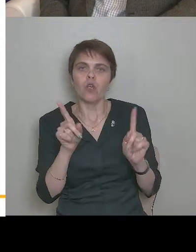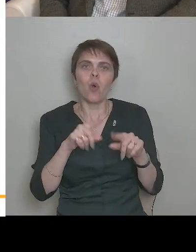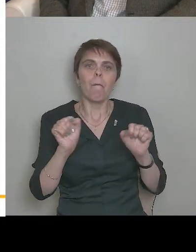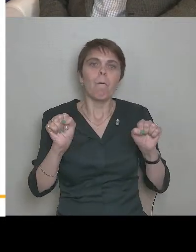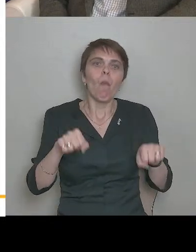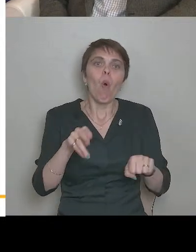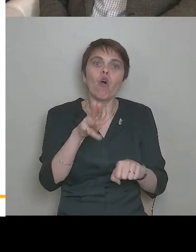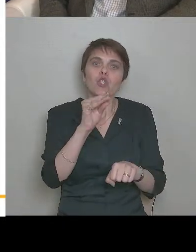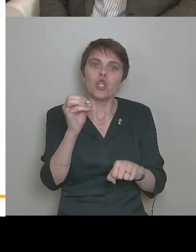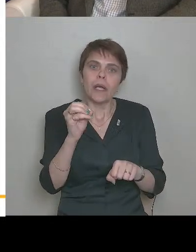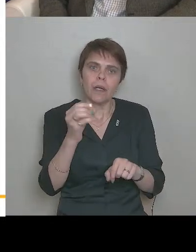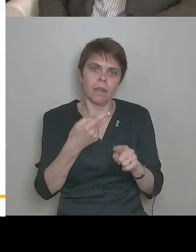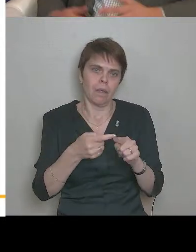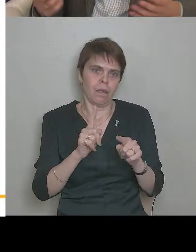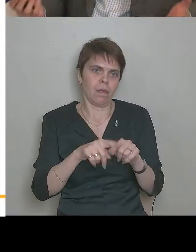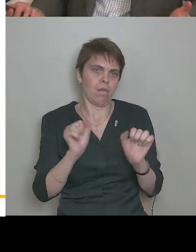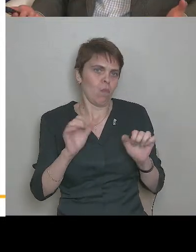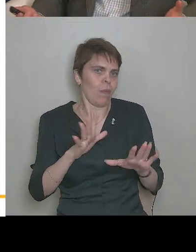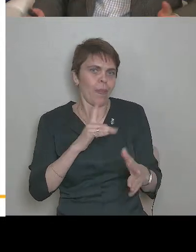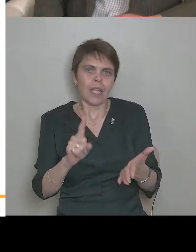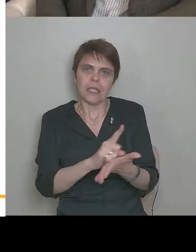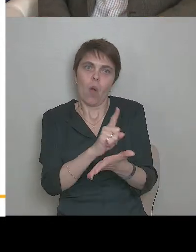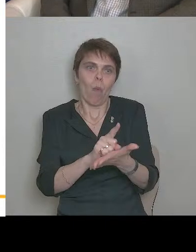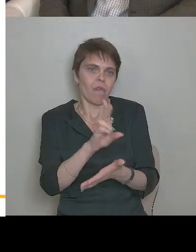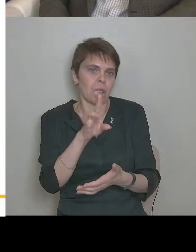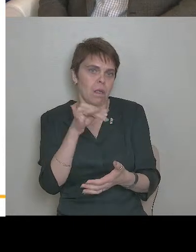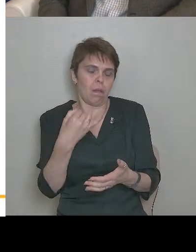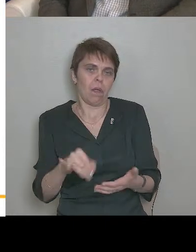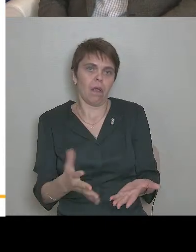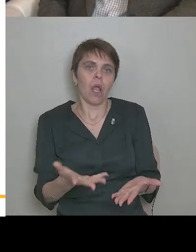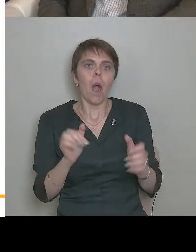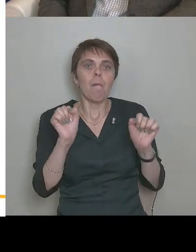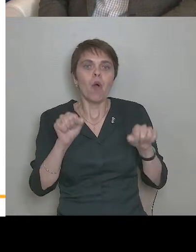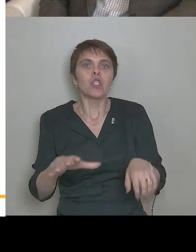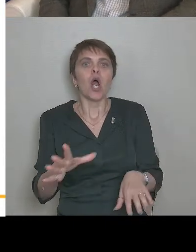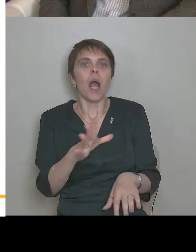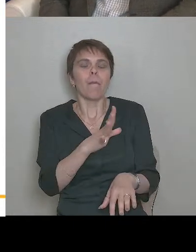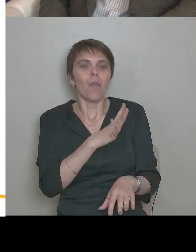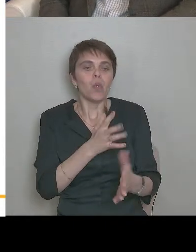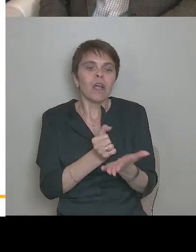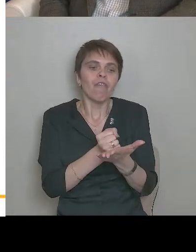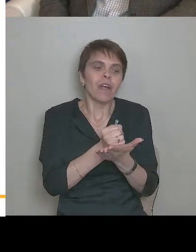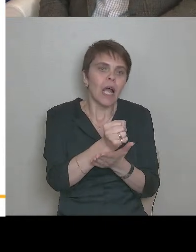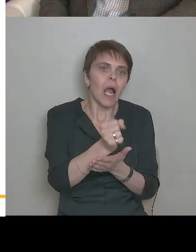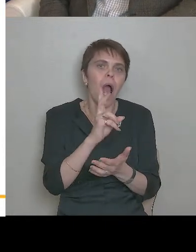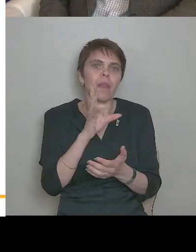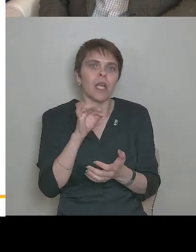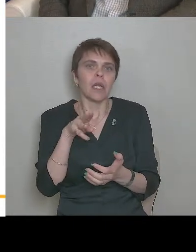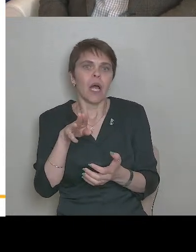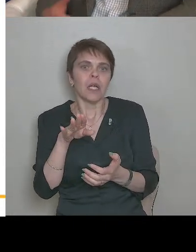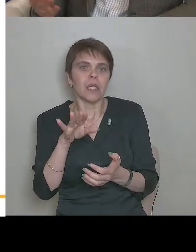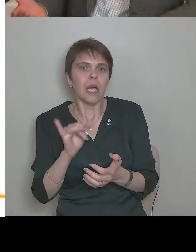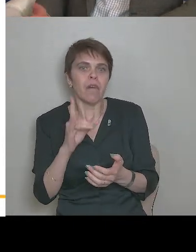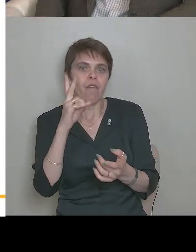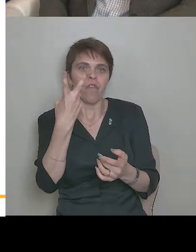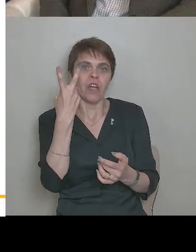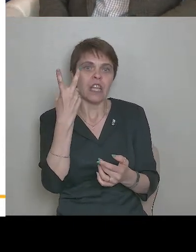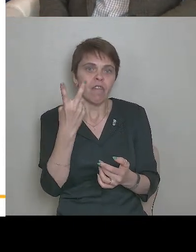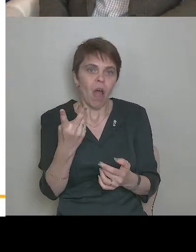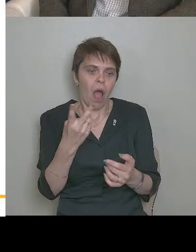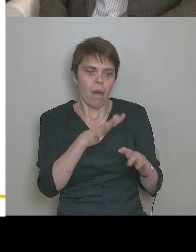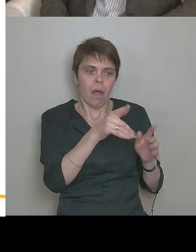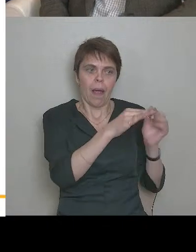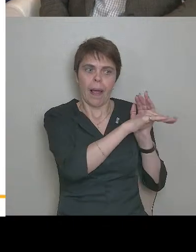norm today. The word could, it means that he or she is not obligated. So the person